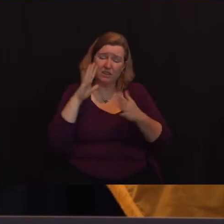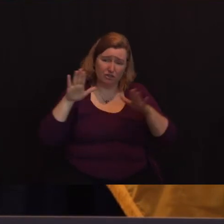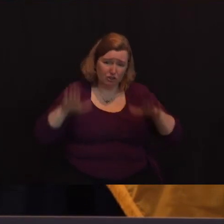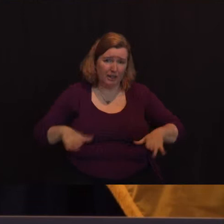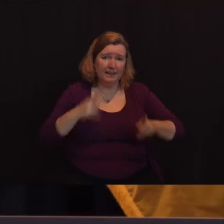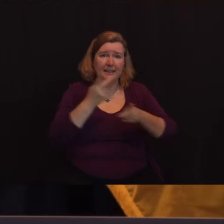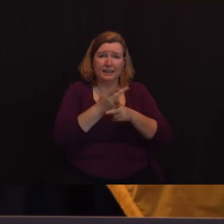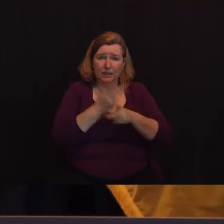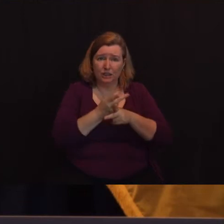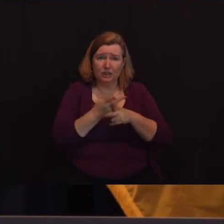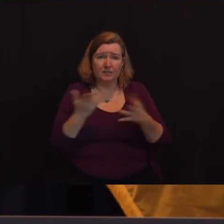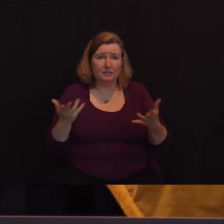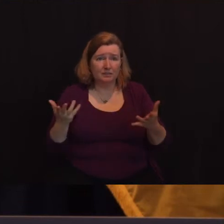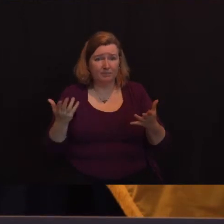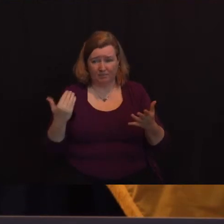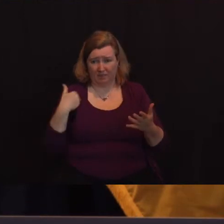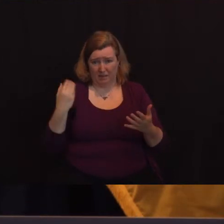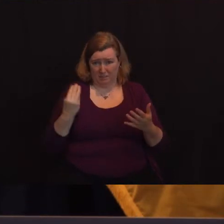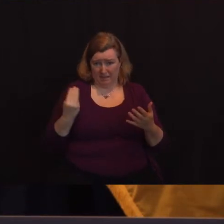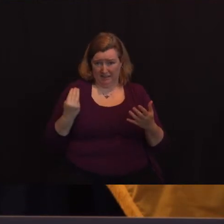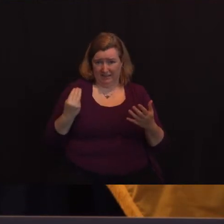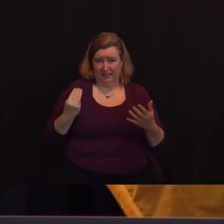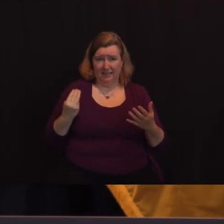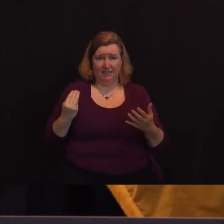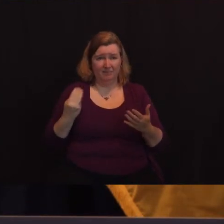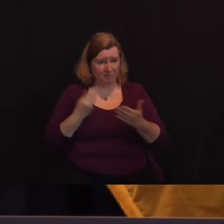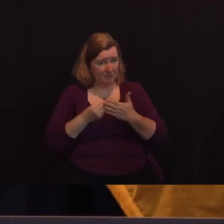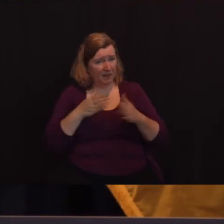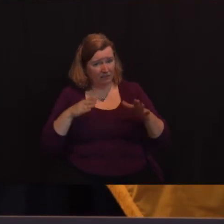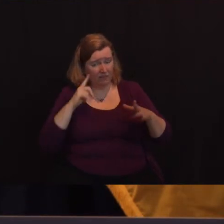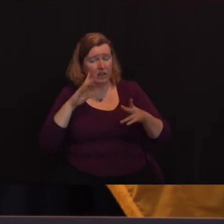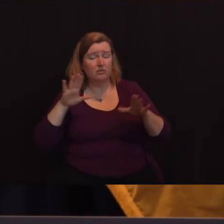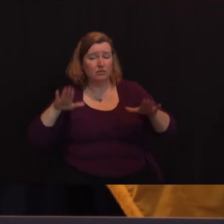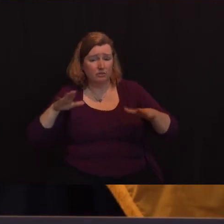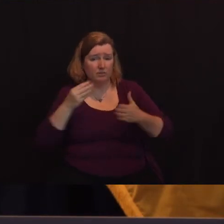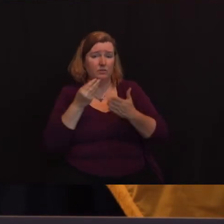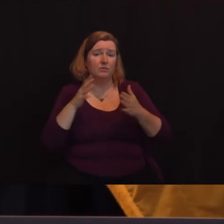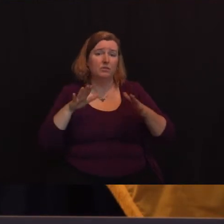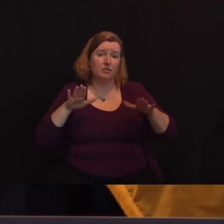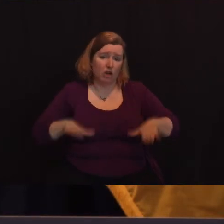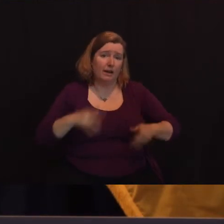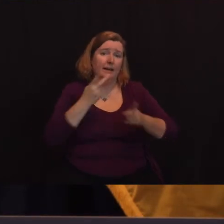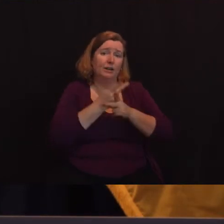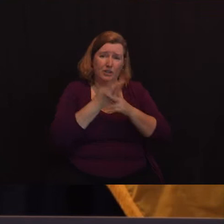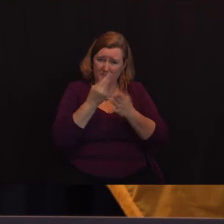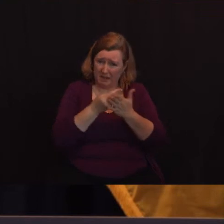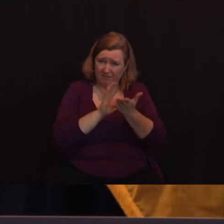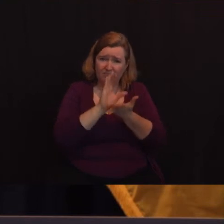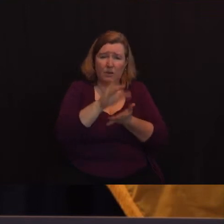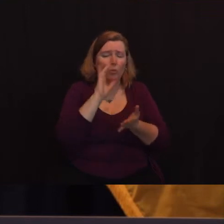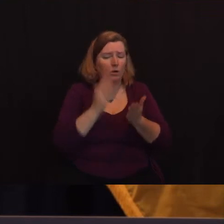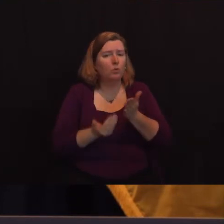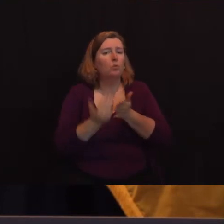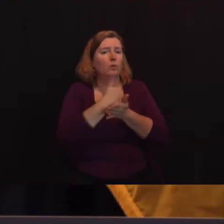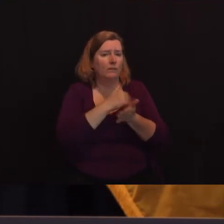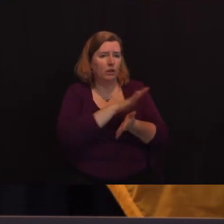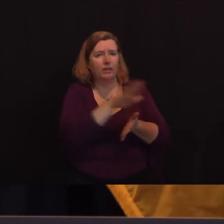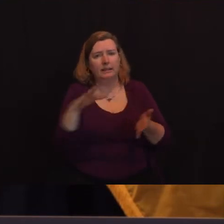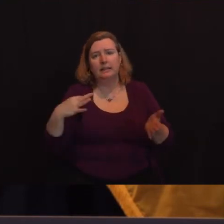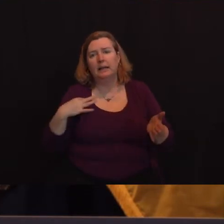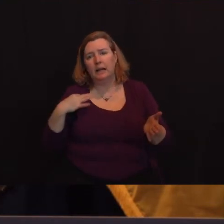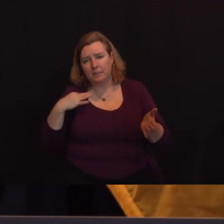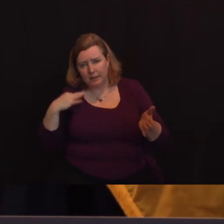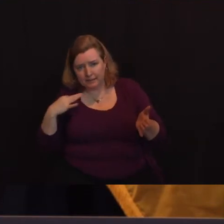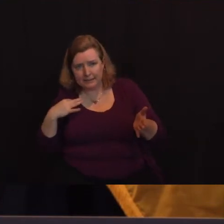was childcare for childcare facilities. And my guess is as we review the eligibility and the parameters around the American